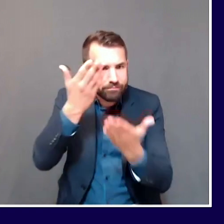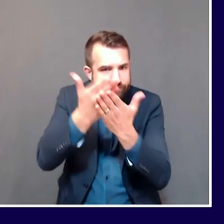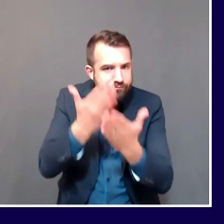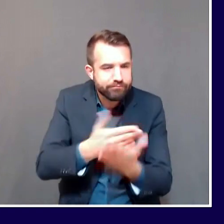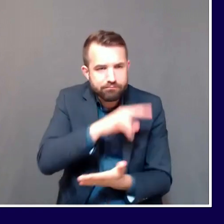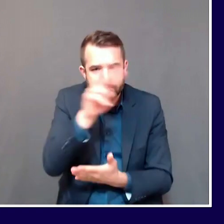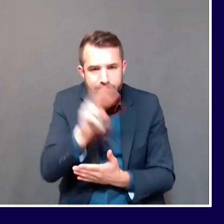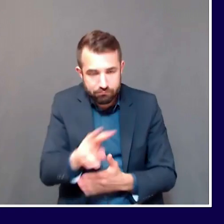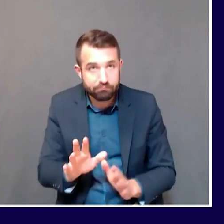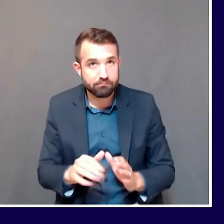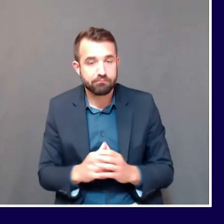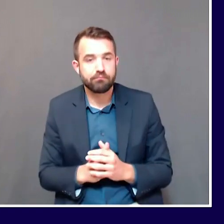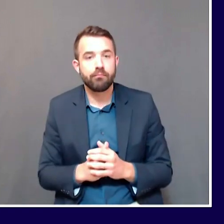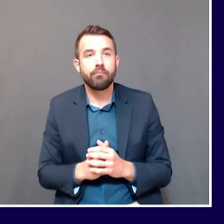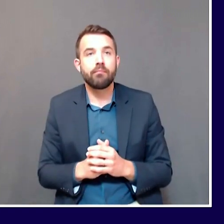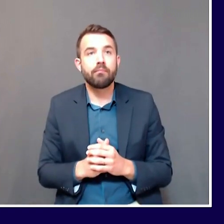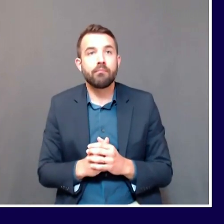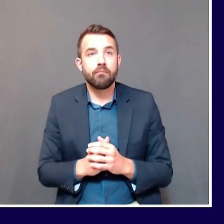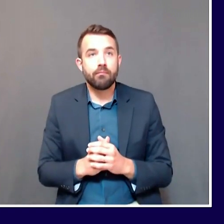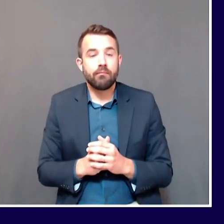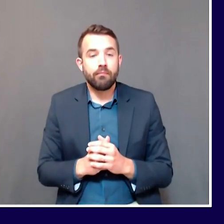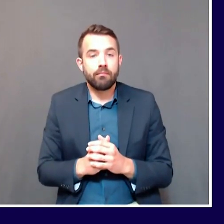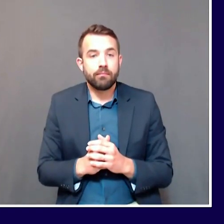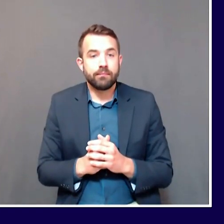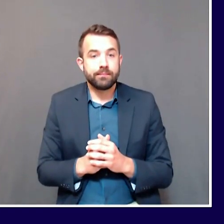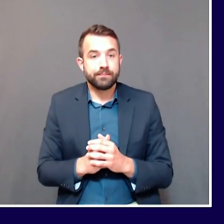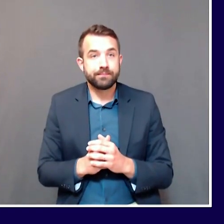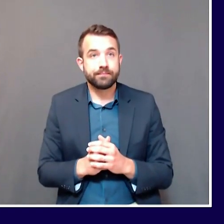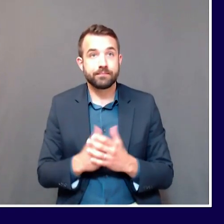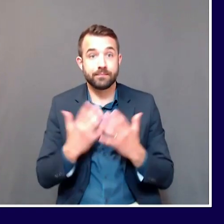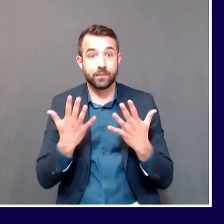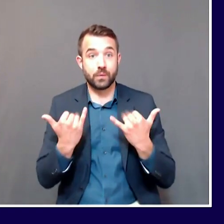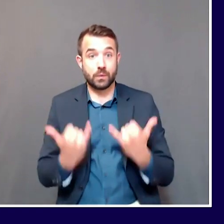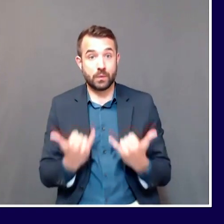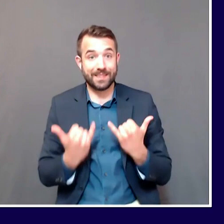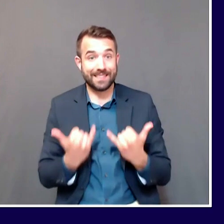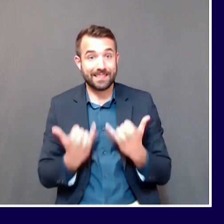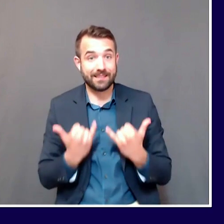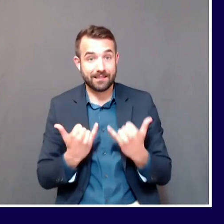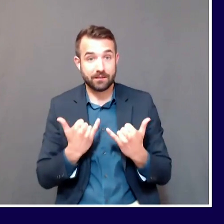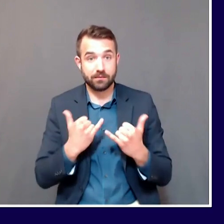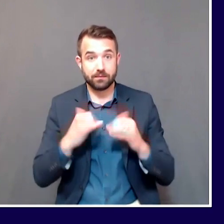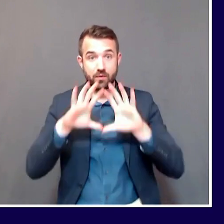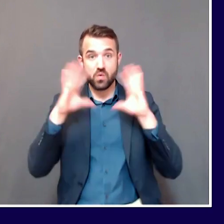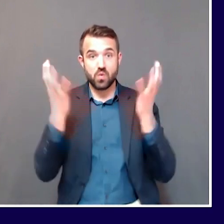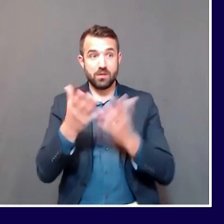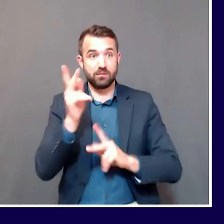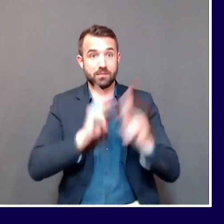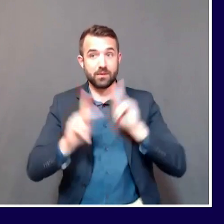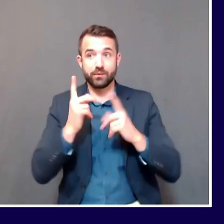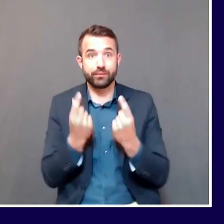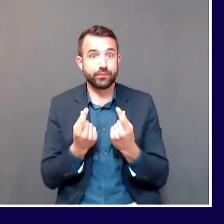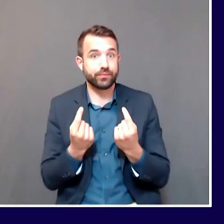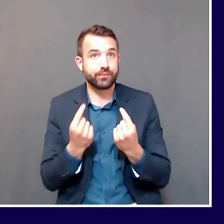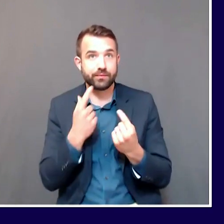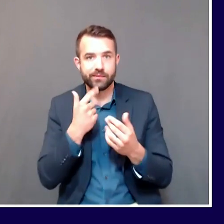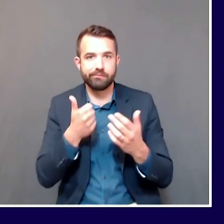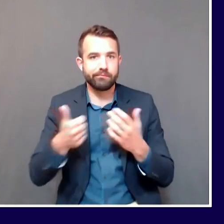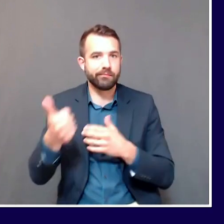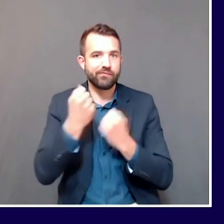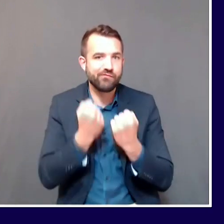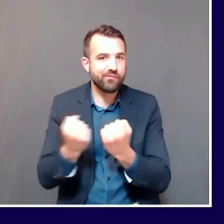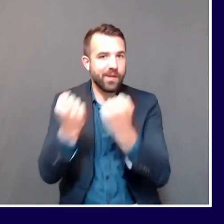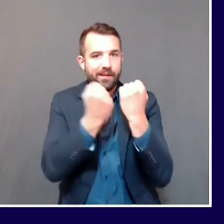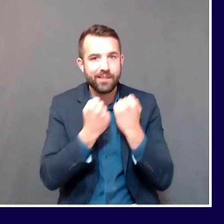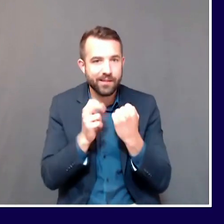given the way that our society is set up, people travel. And thus, even though your zip code might not have